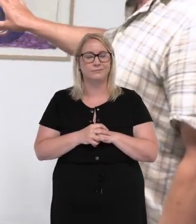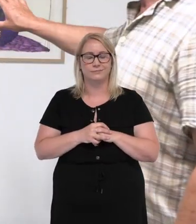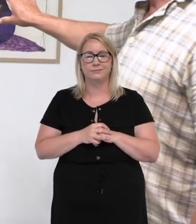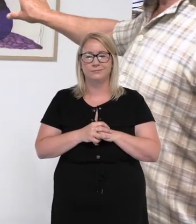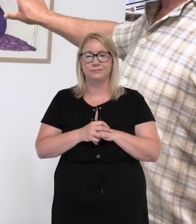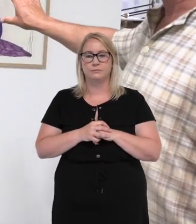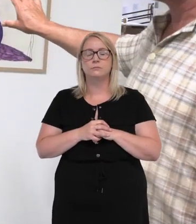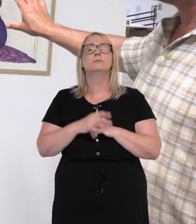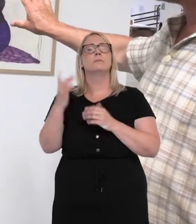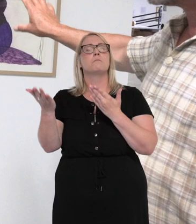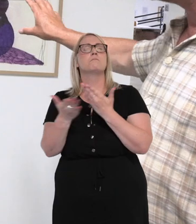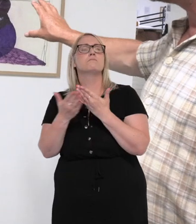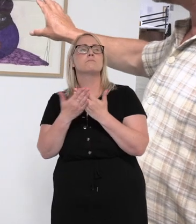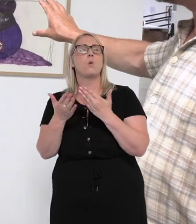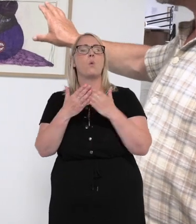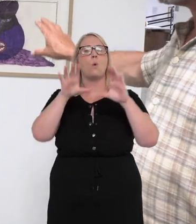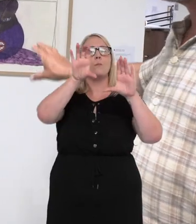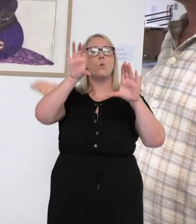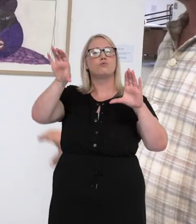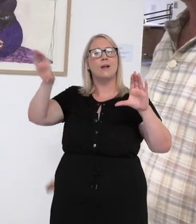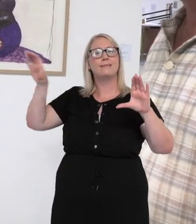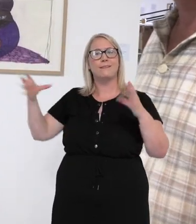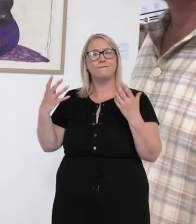Other portraits he's more recently done